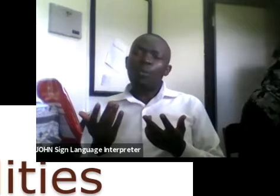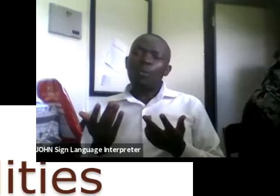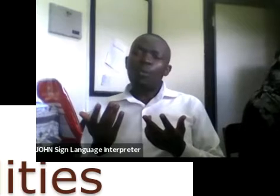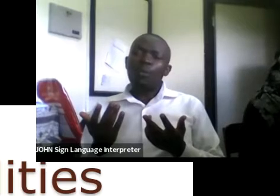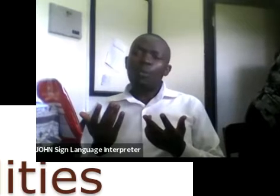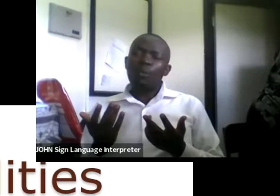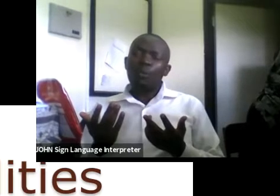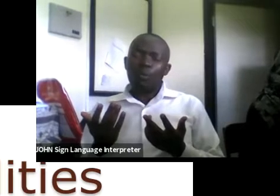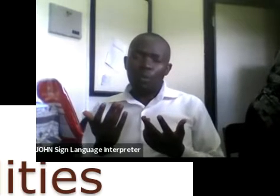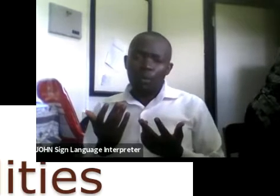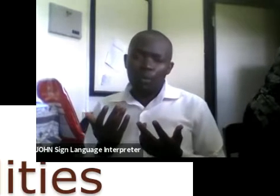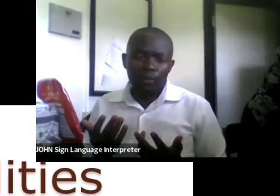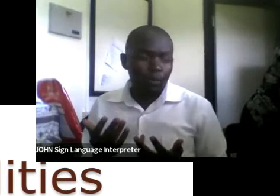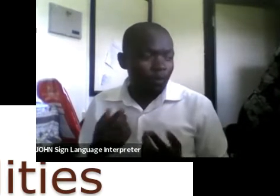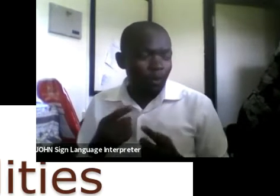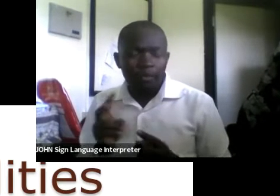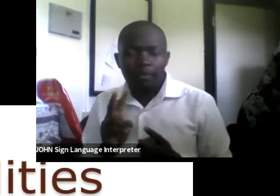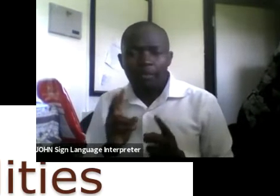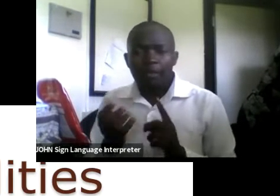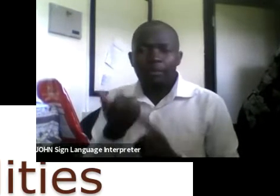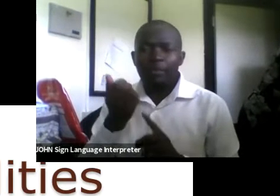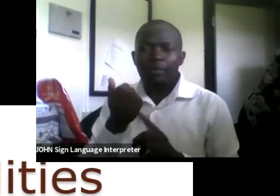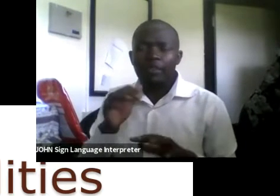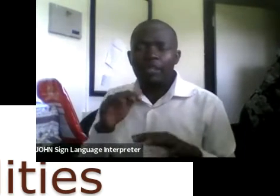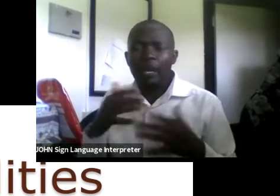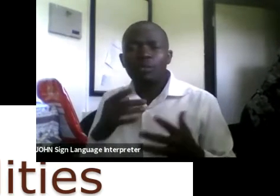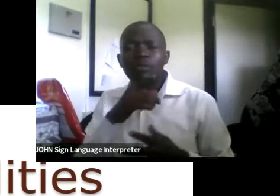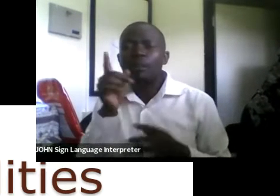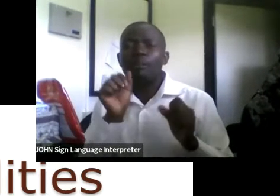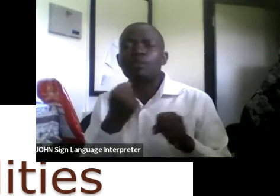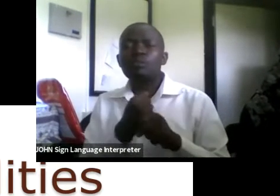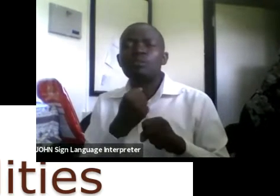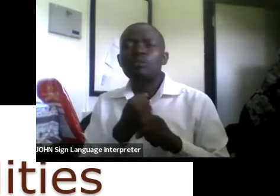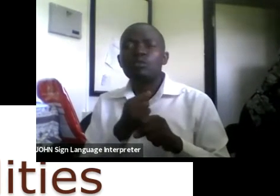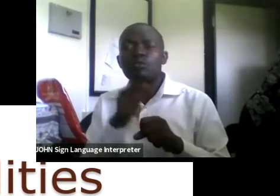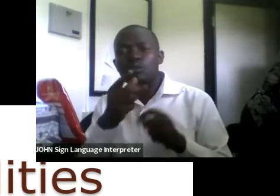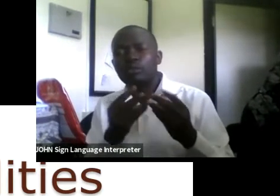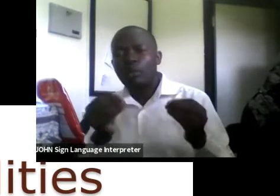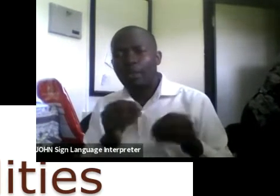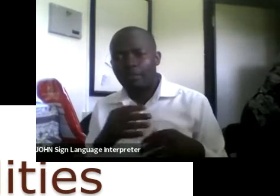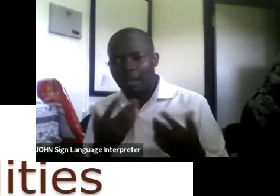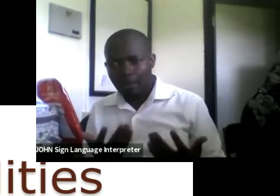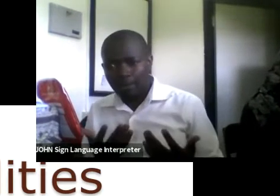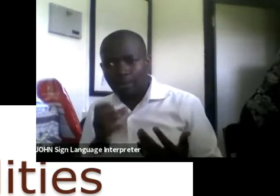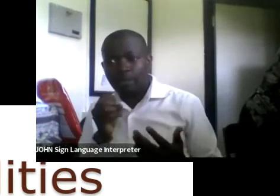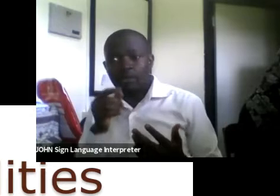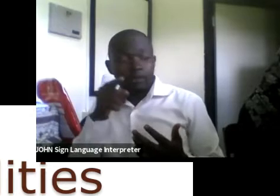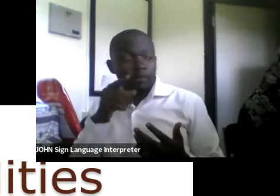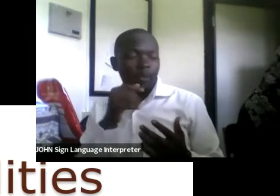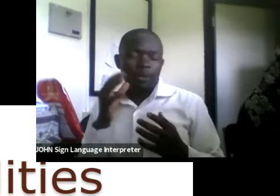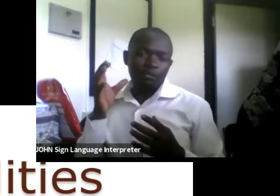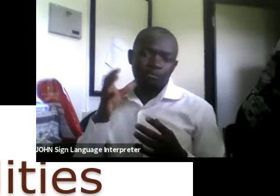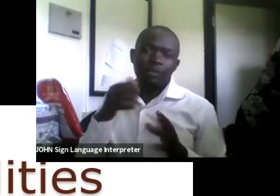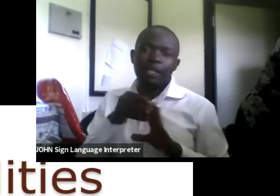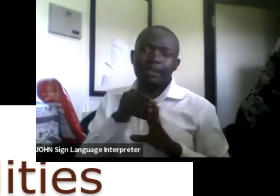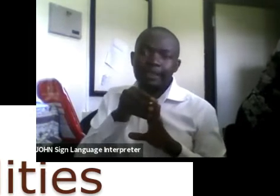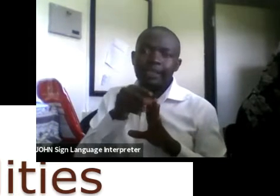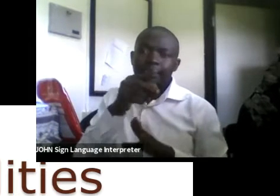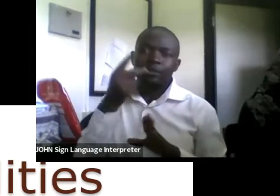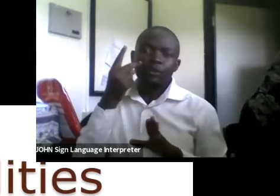health. How will they receive and what can we do about it? We need to really impress upon the leaders about these